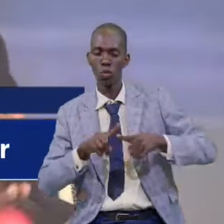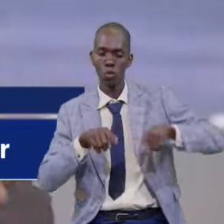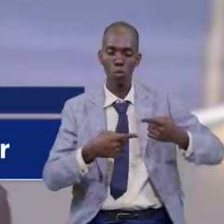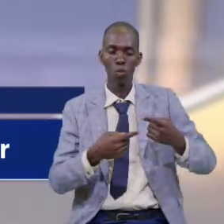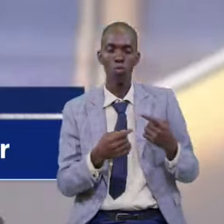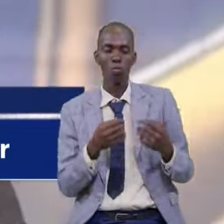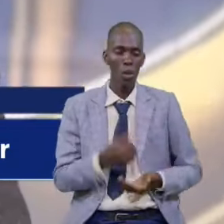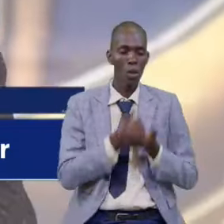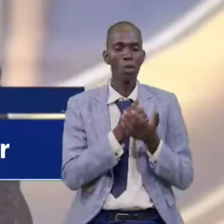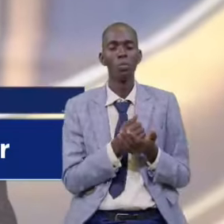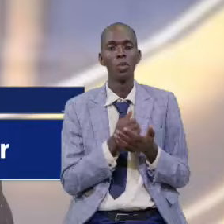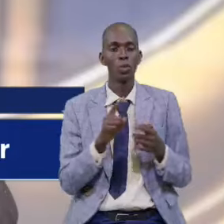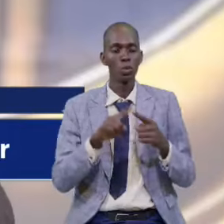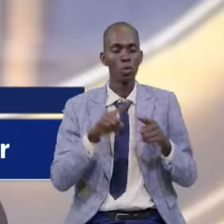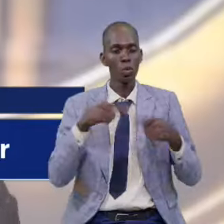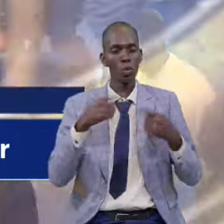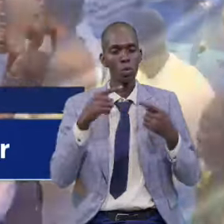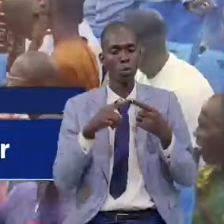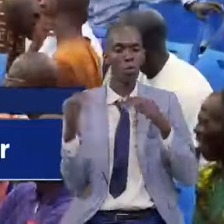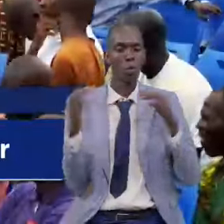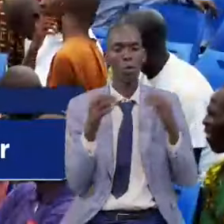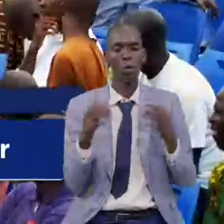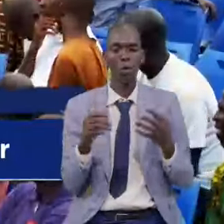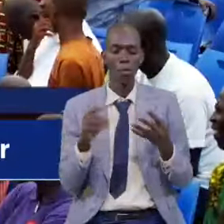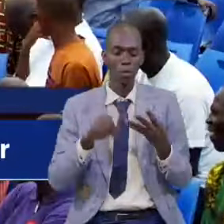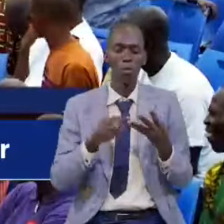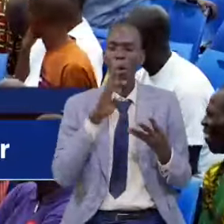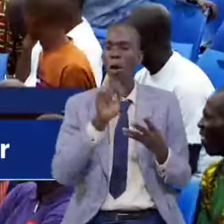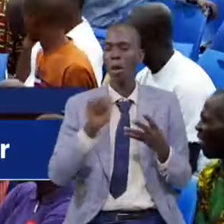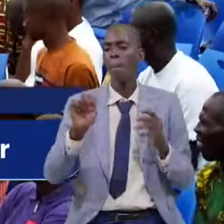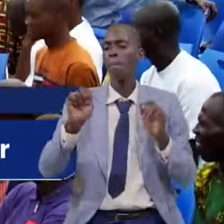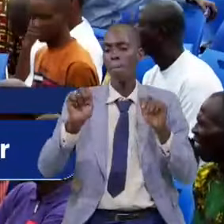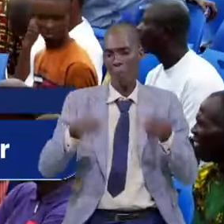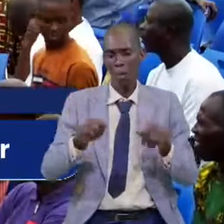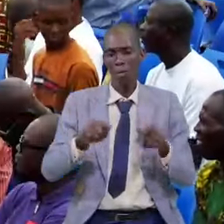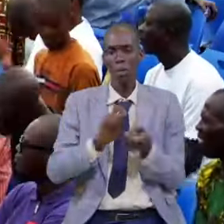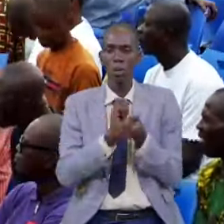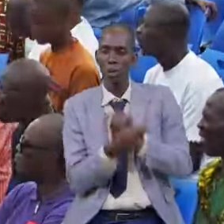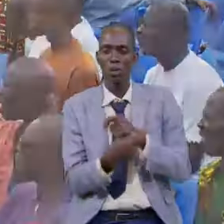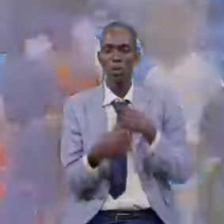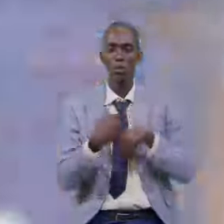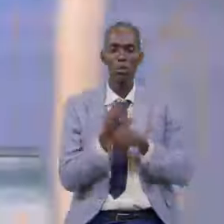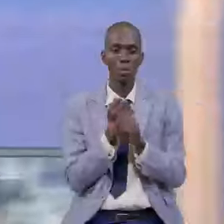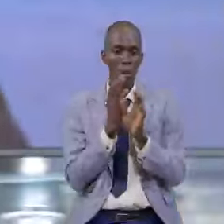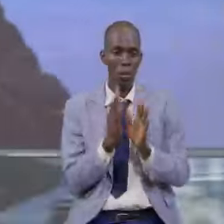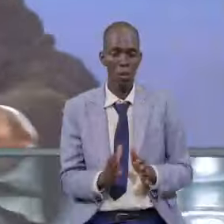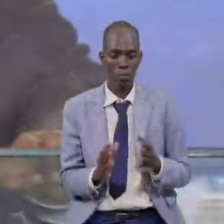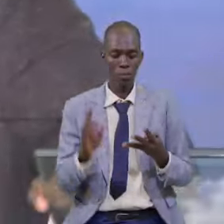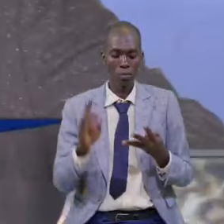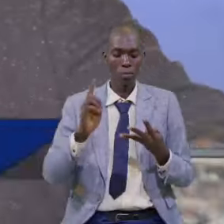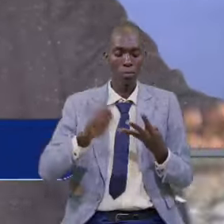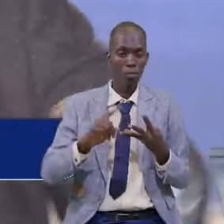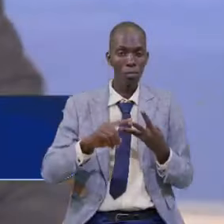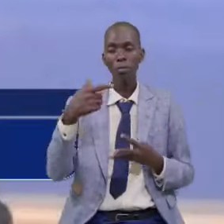are a possible change maker. Now we come to Goliath. And Goliath was the